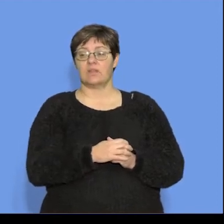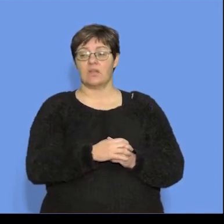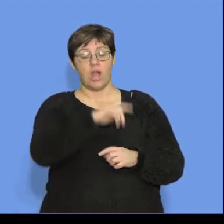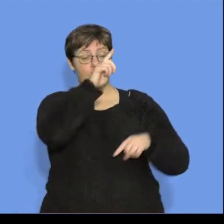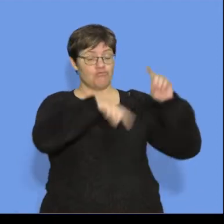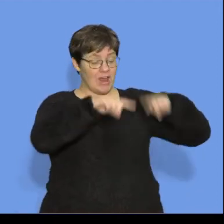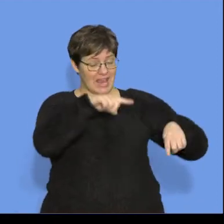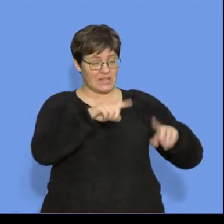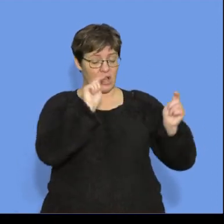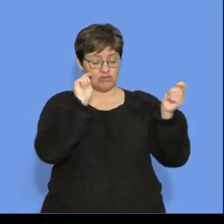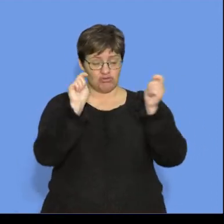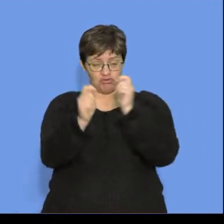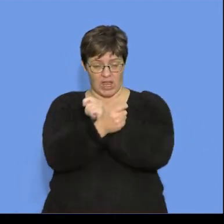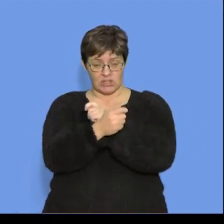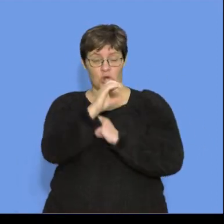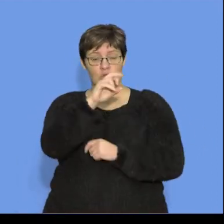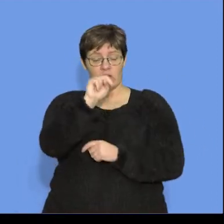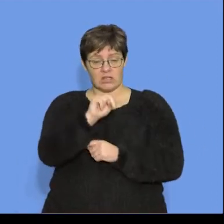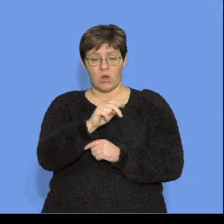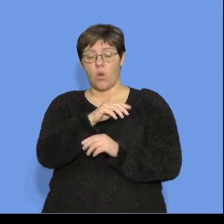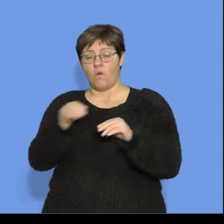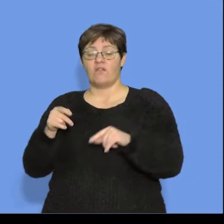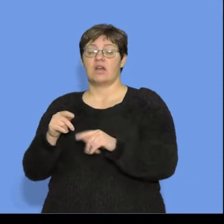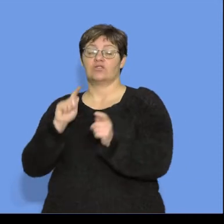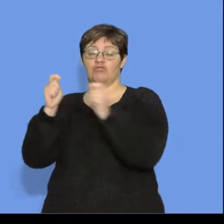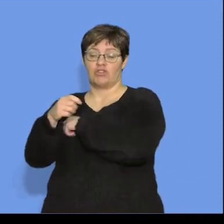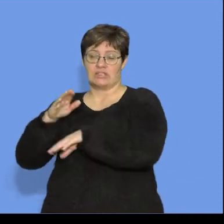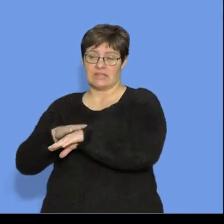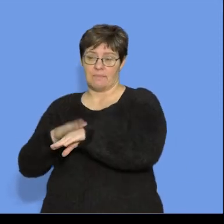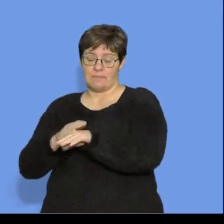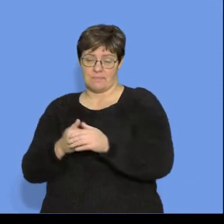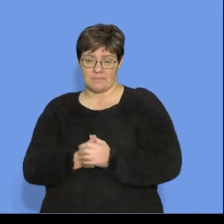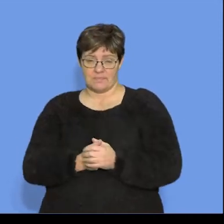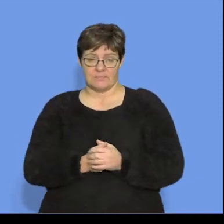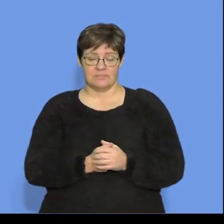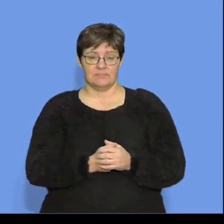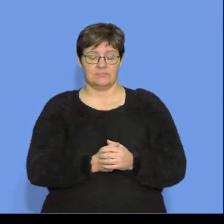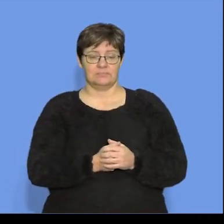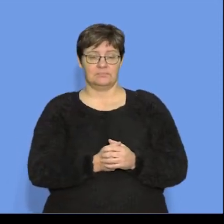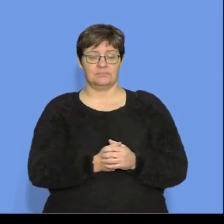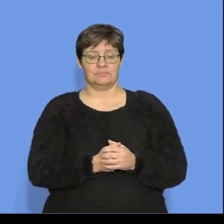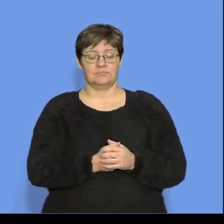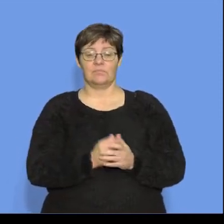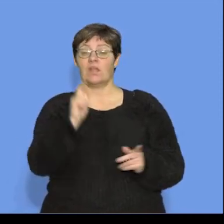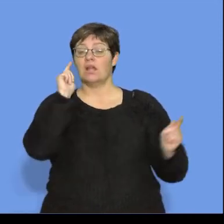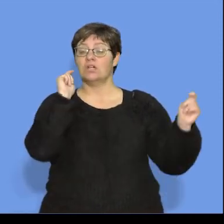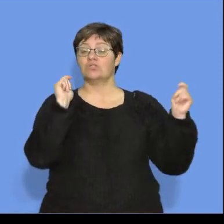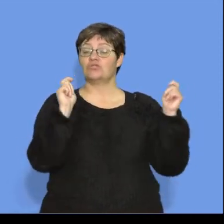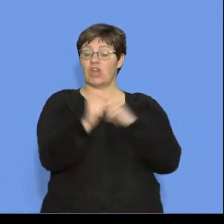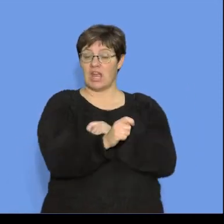in concentration over the change in time. And so remember that this change